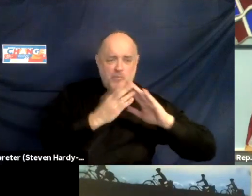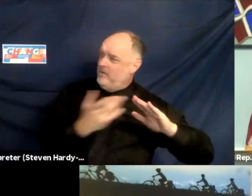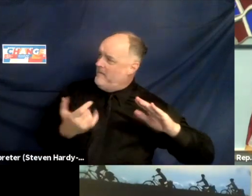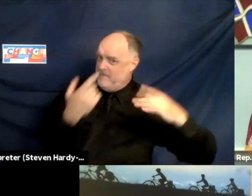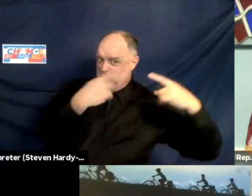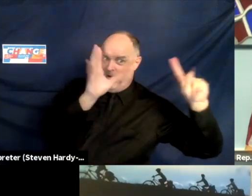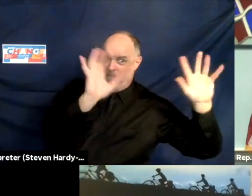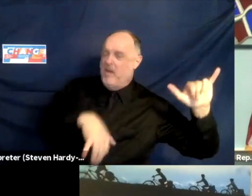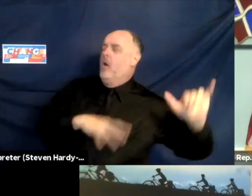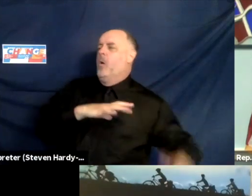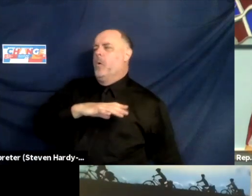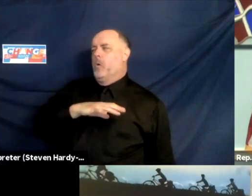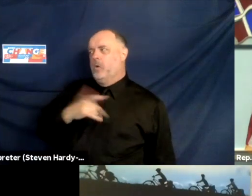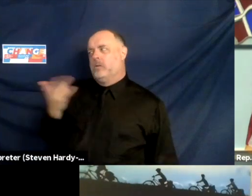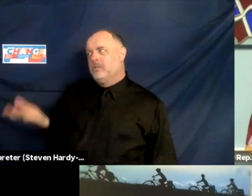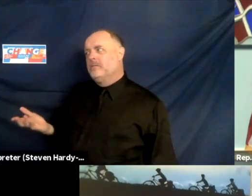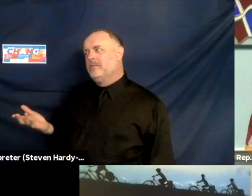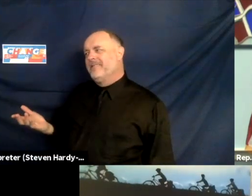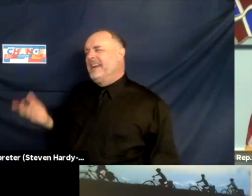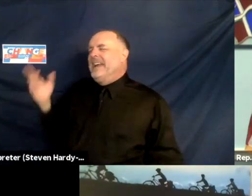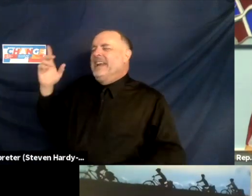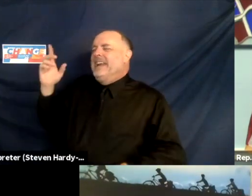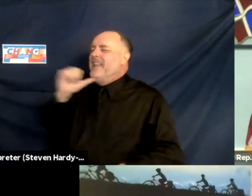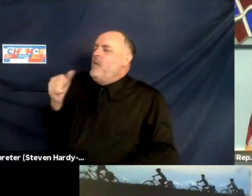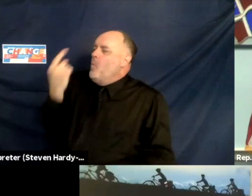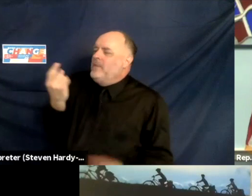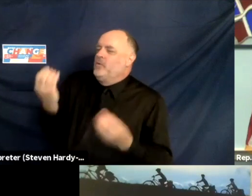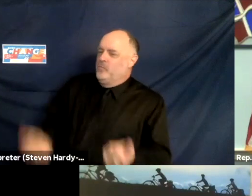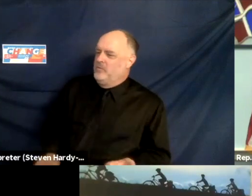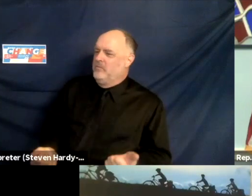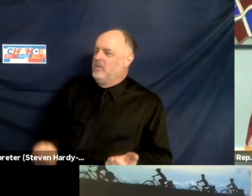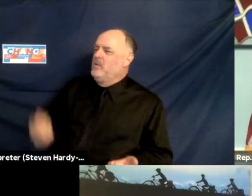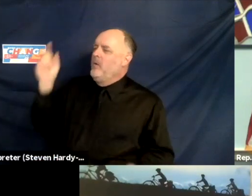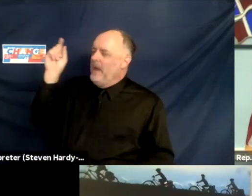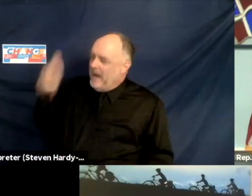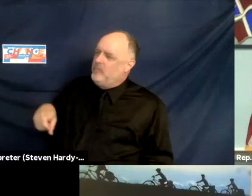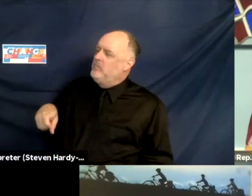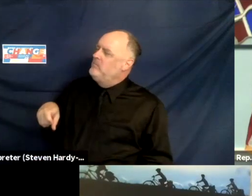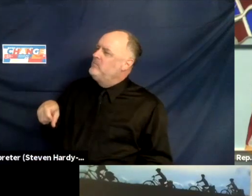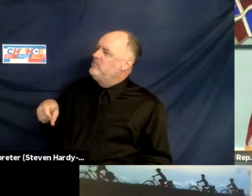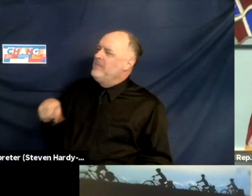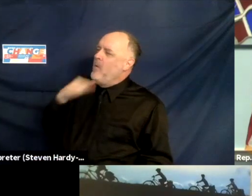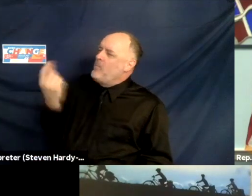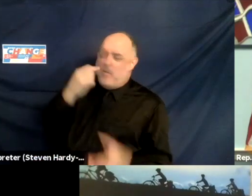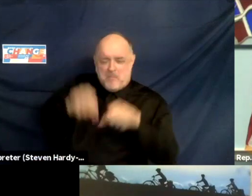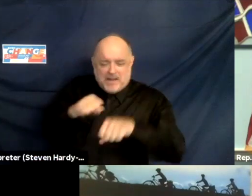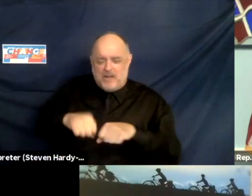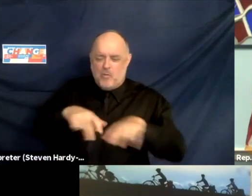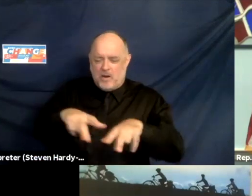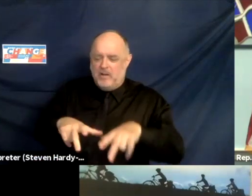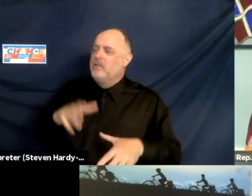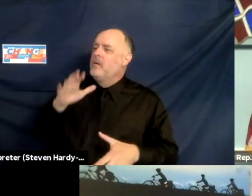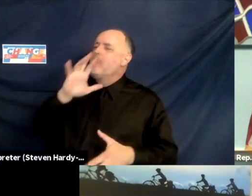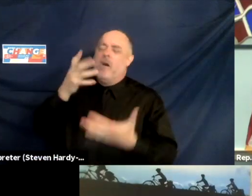thing, is you have to, it can't just be one group. I mean, you have to have, this has to be about, not just about biking or walking. It has to be